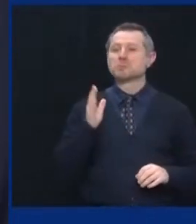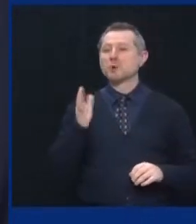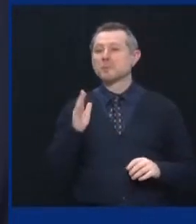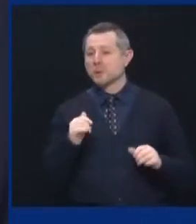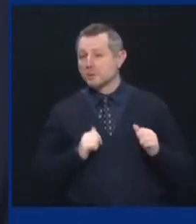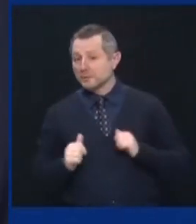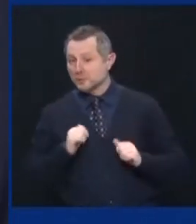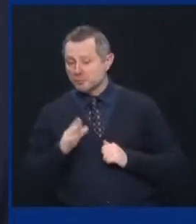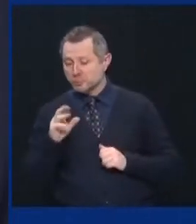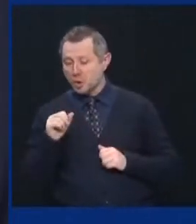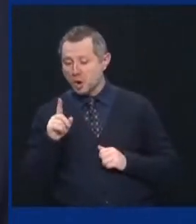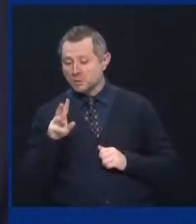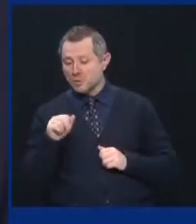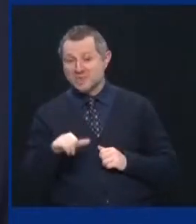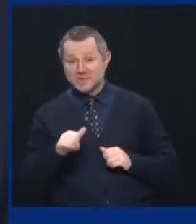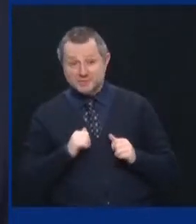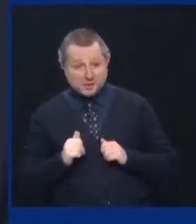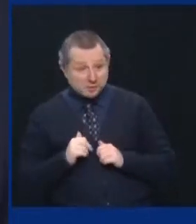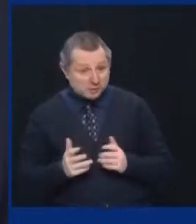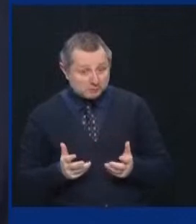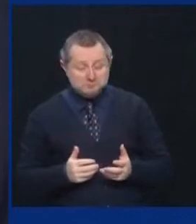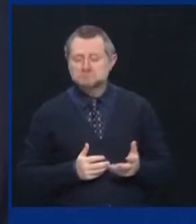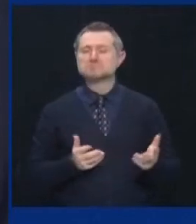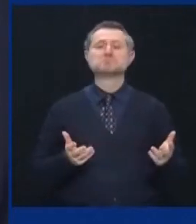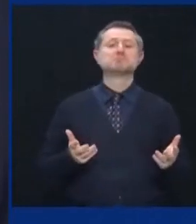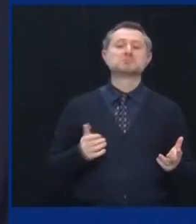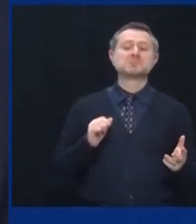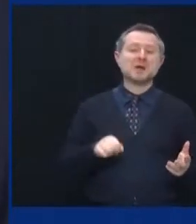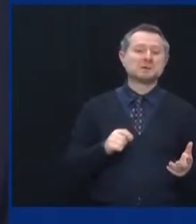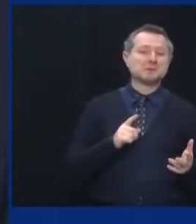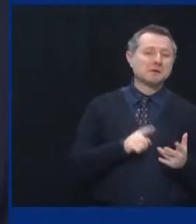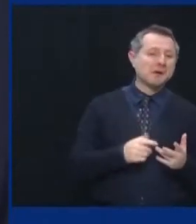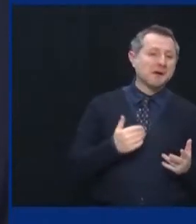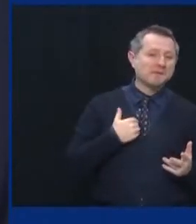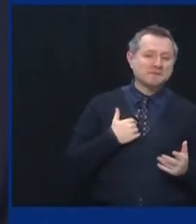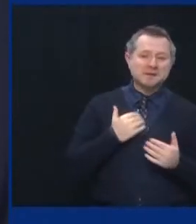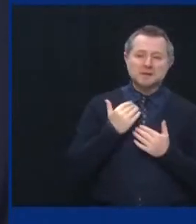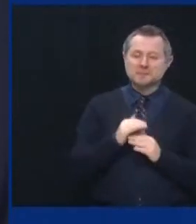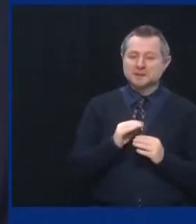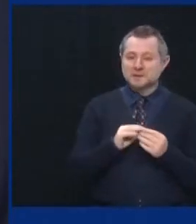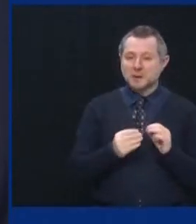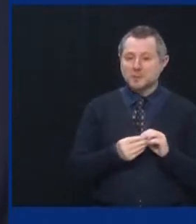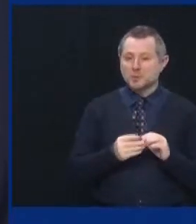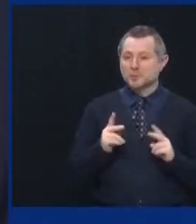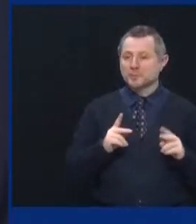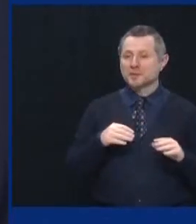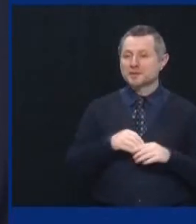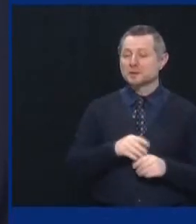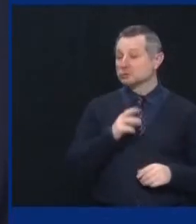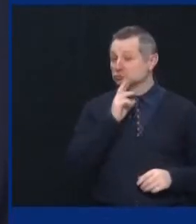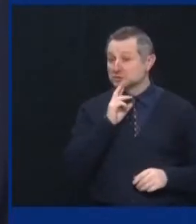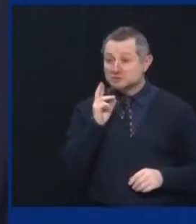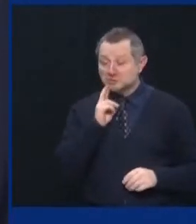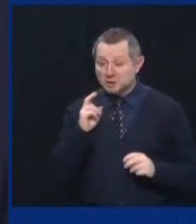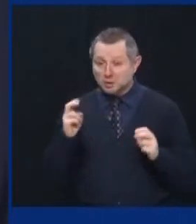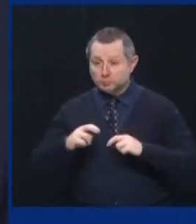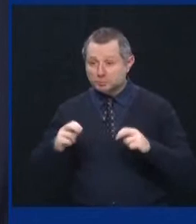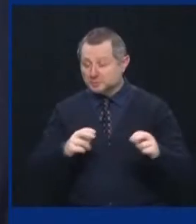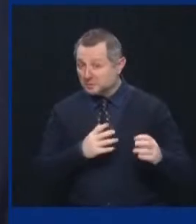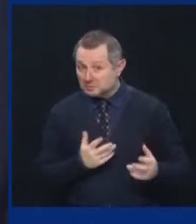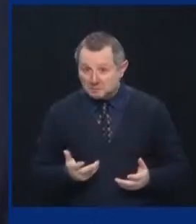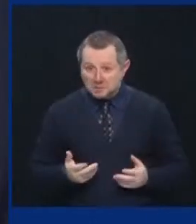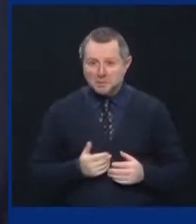Broadway? Could you do a certain capacity in a restaurant? So restaurants could start to